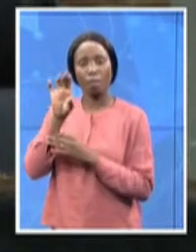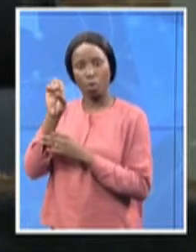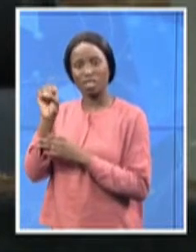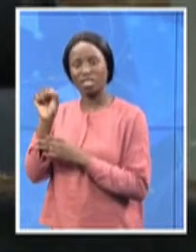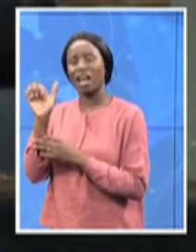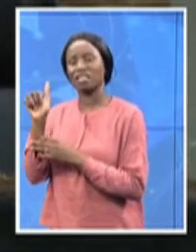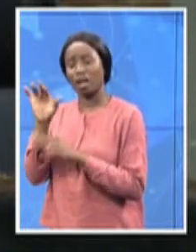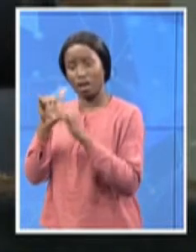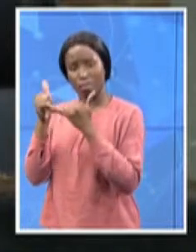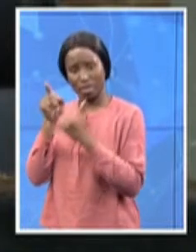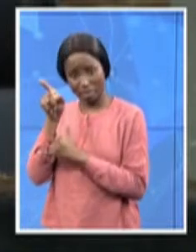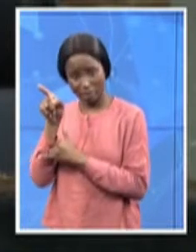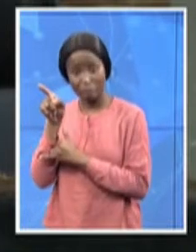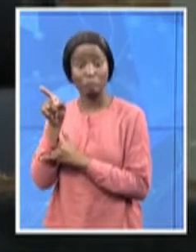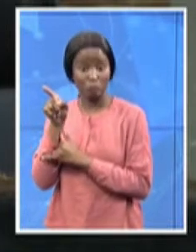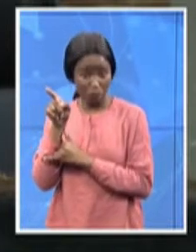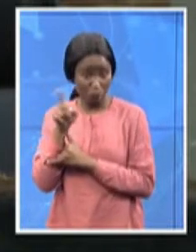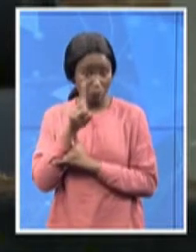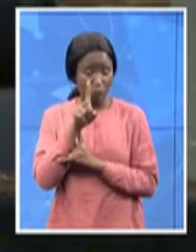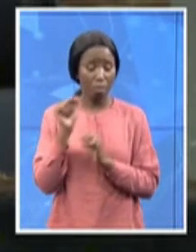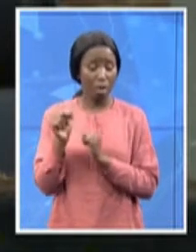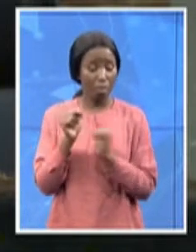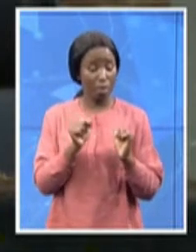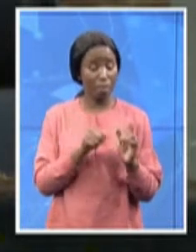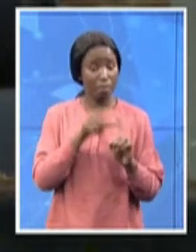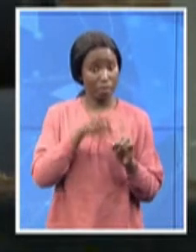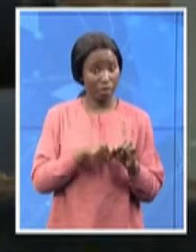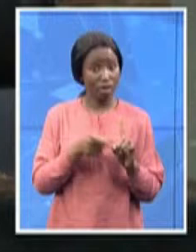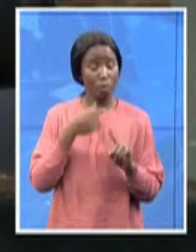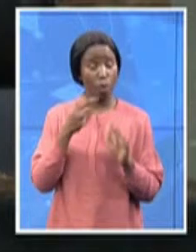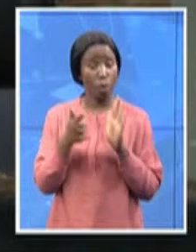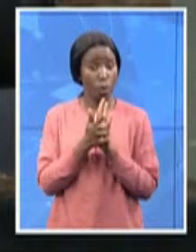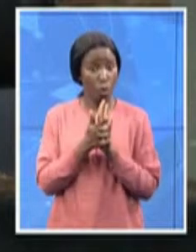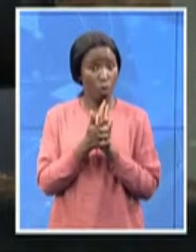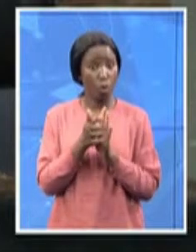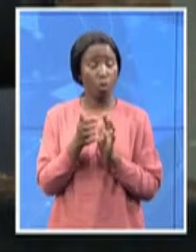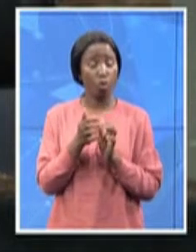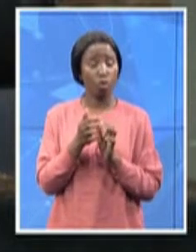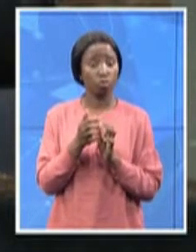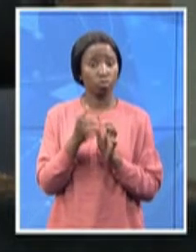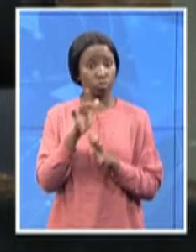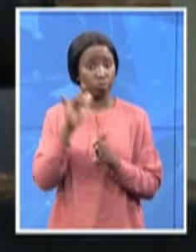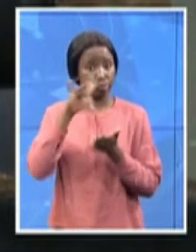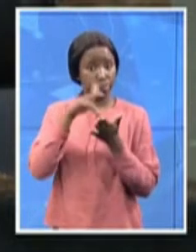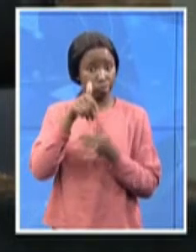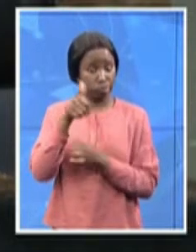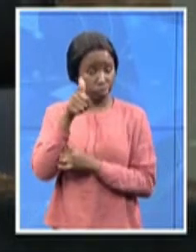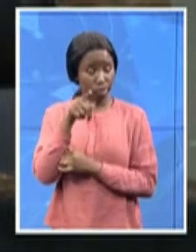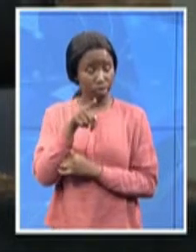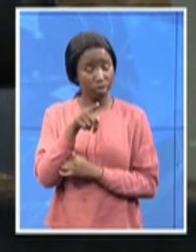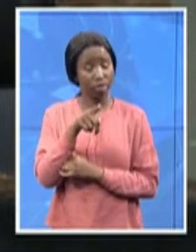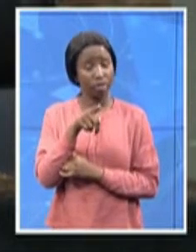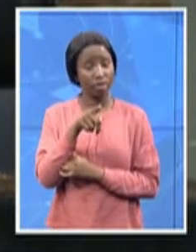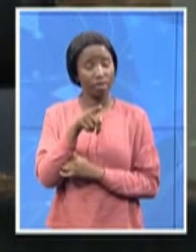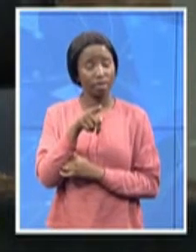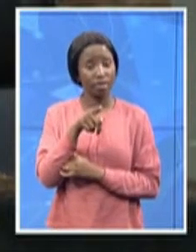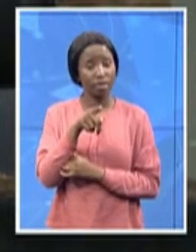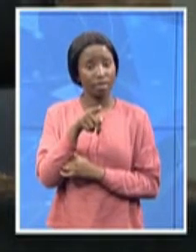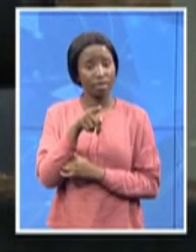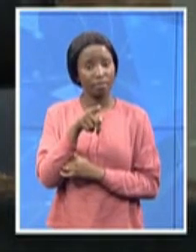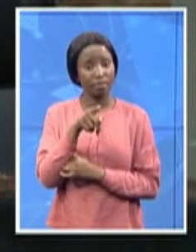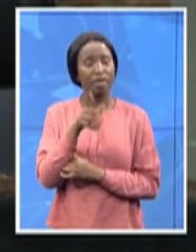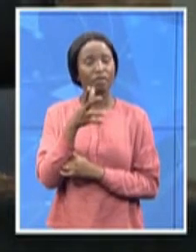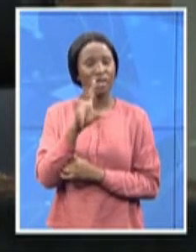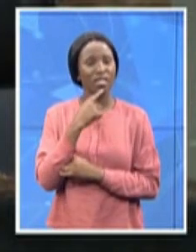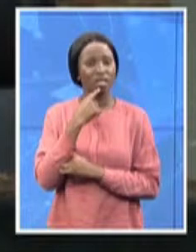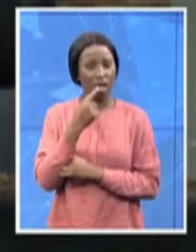of the official opposition had said he had an affidavit from, to the effect